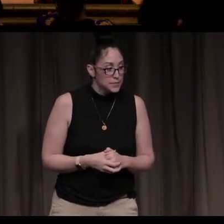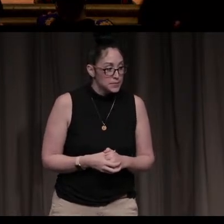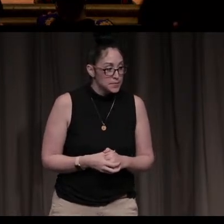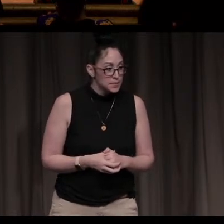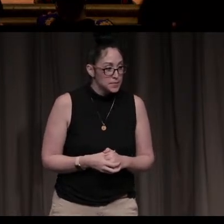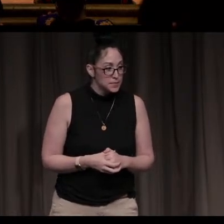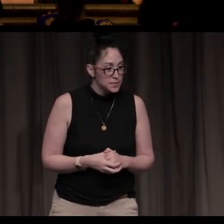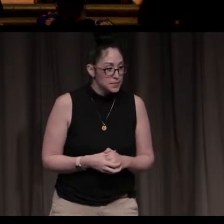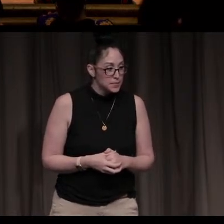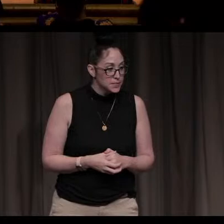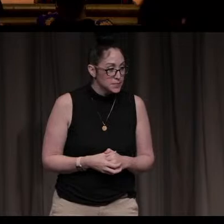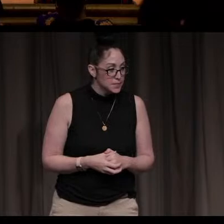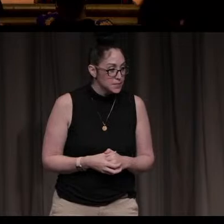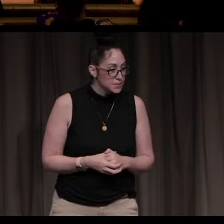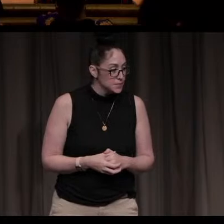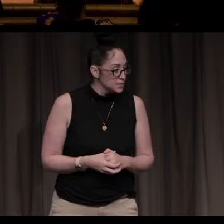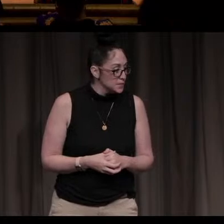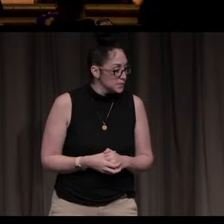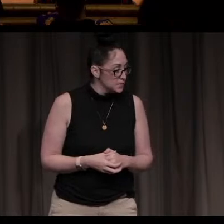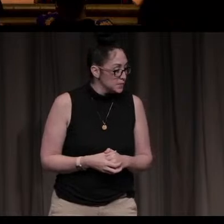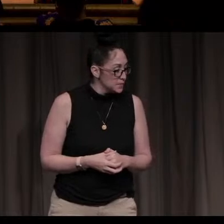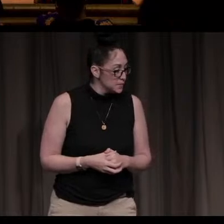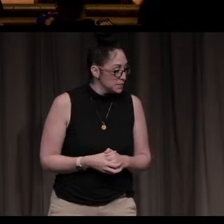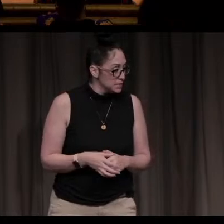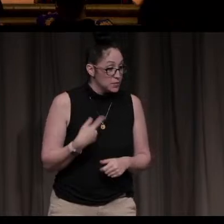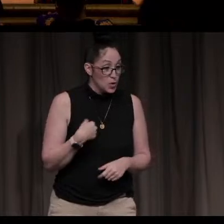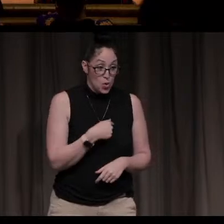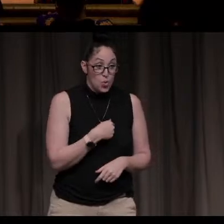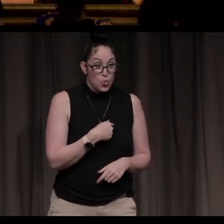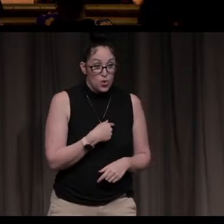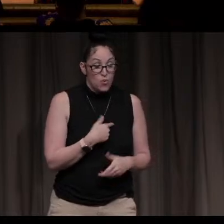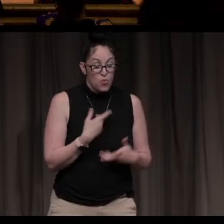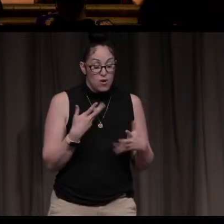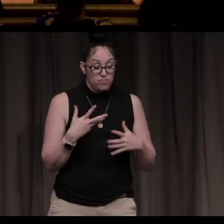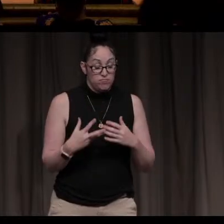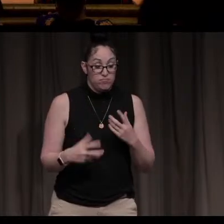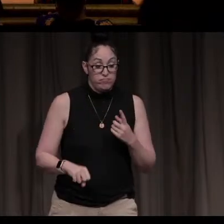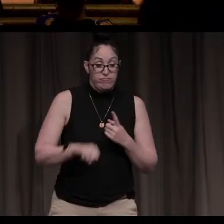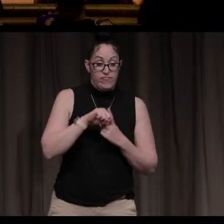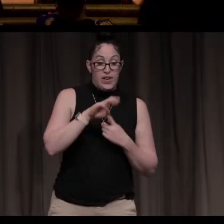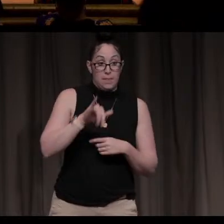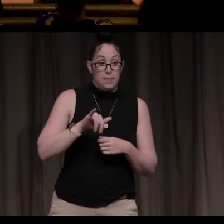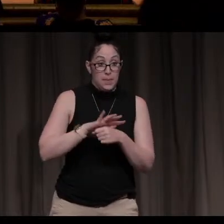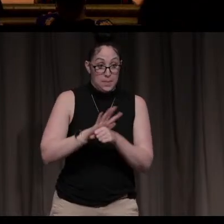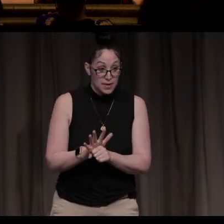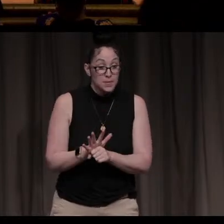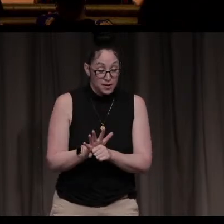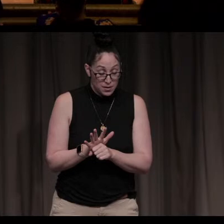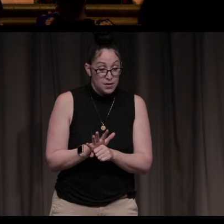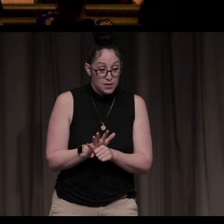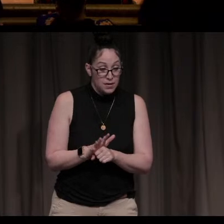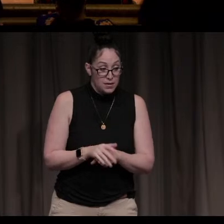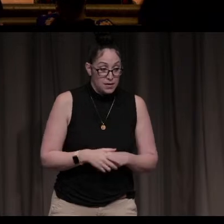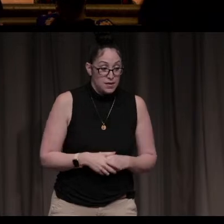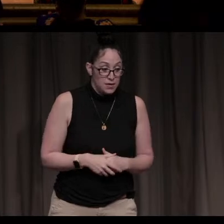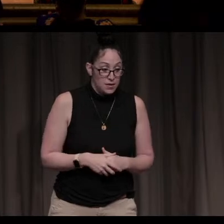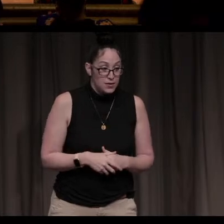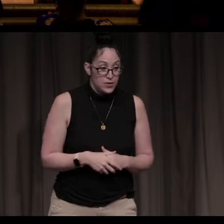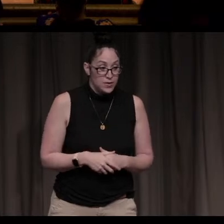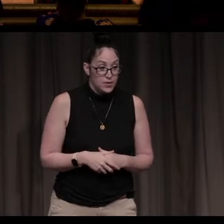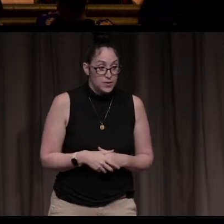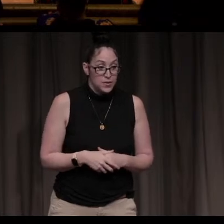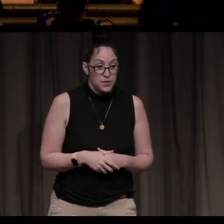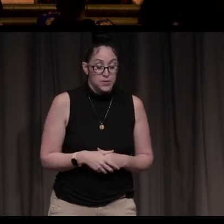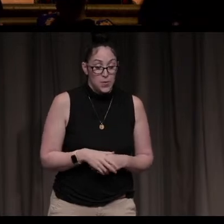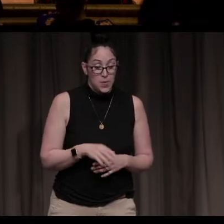I don't know if lucky, but we were definitely touched by the pandemic, and that gave us more time. And I think that time was important to,